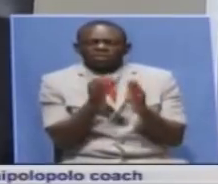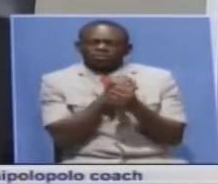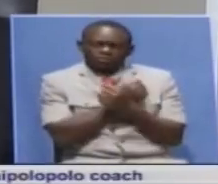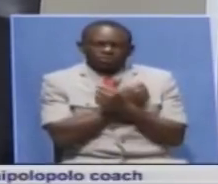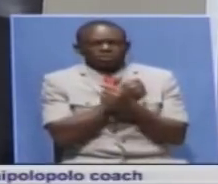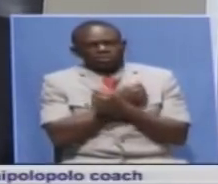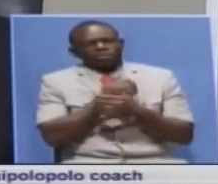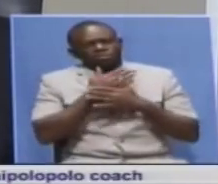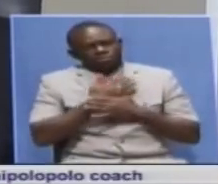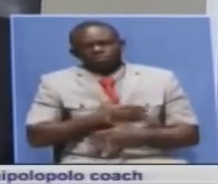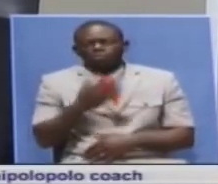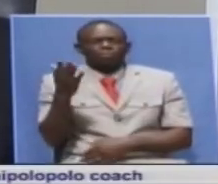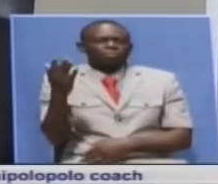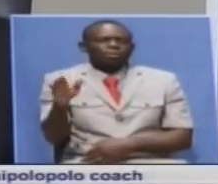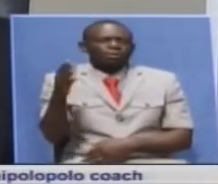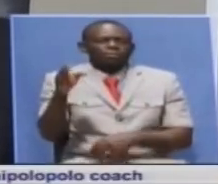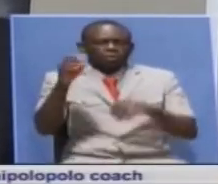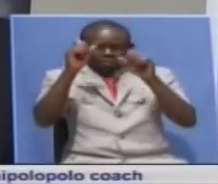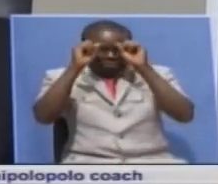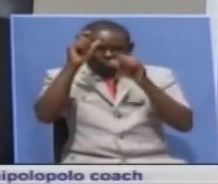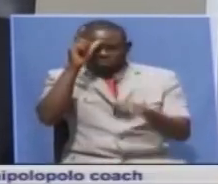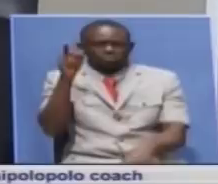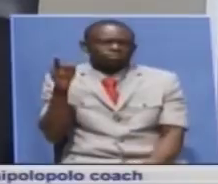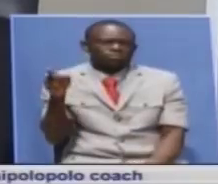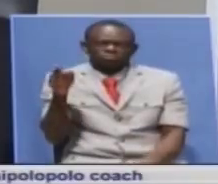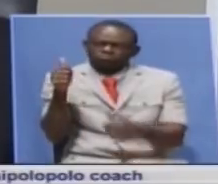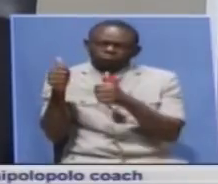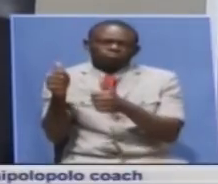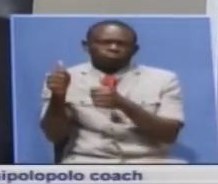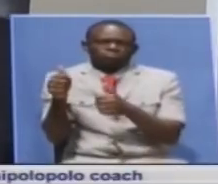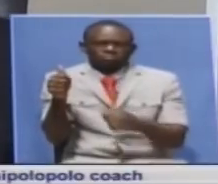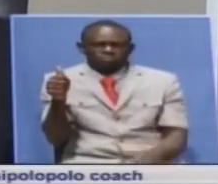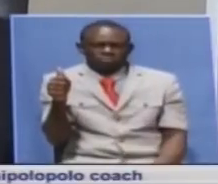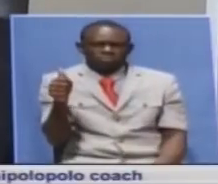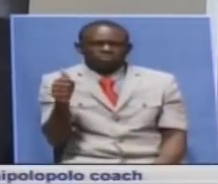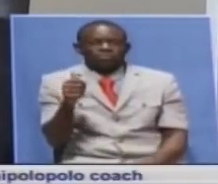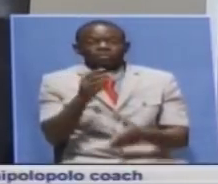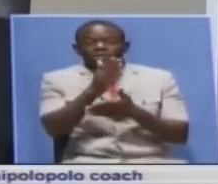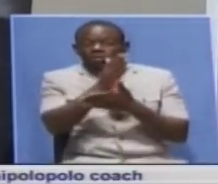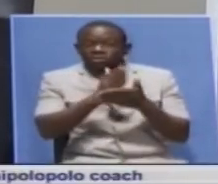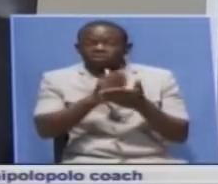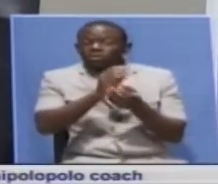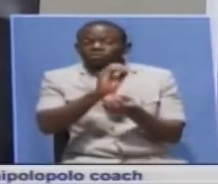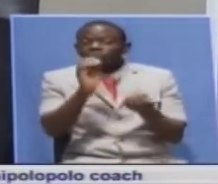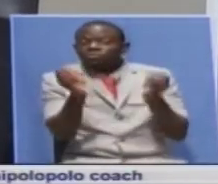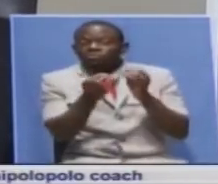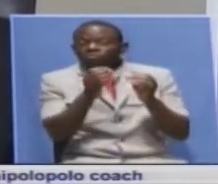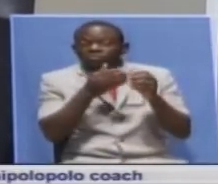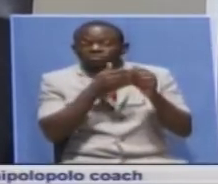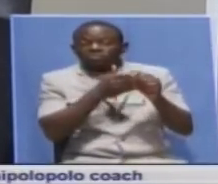commendable. And I would like to take this opportunity to condemn some of the political leaders we've had